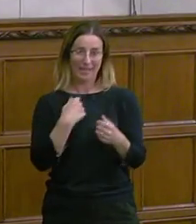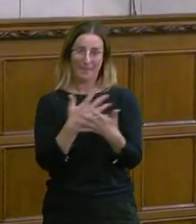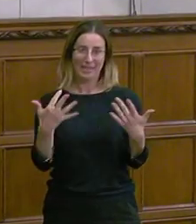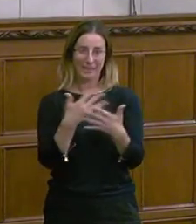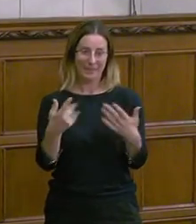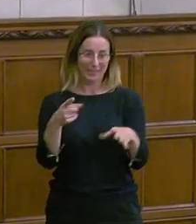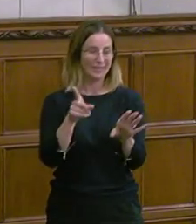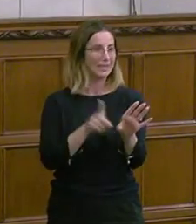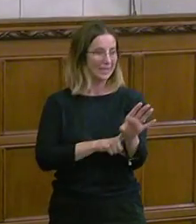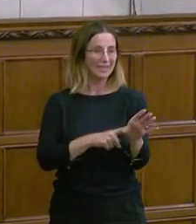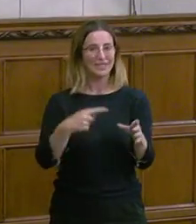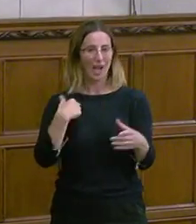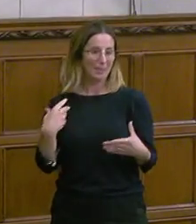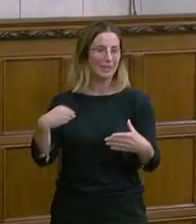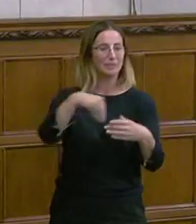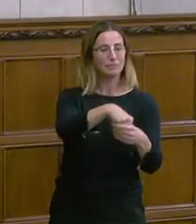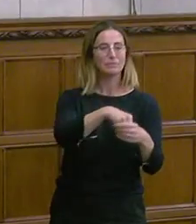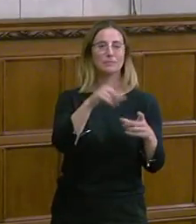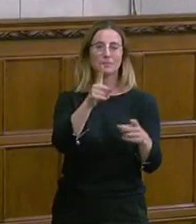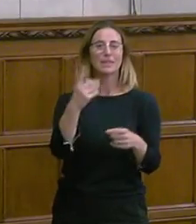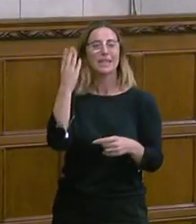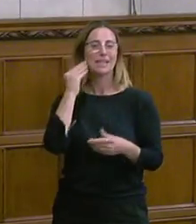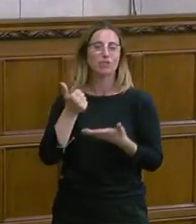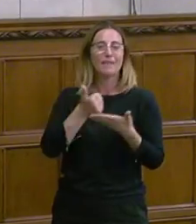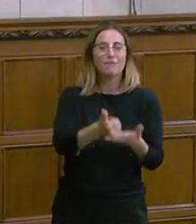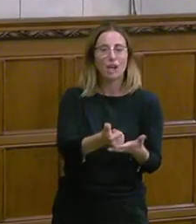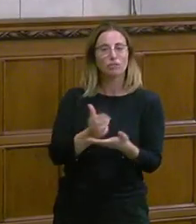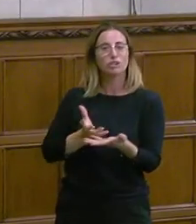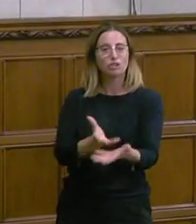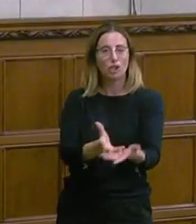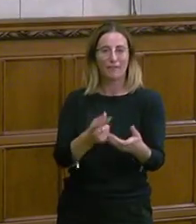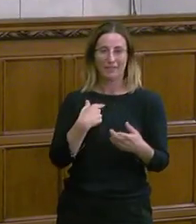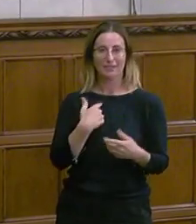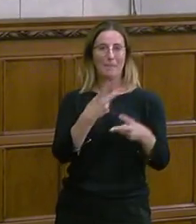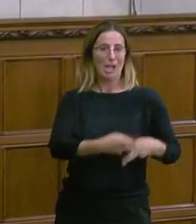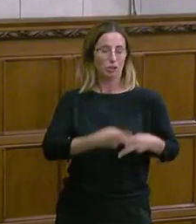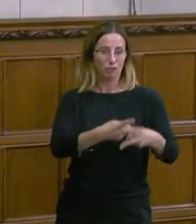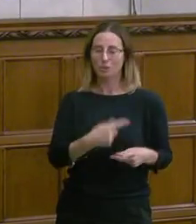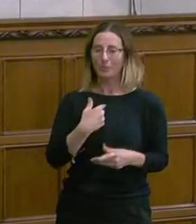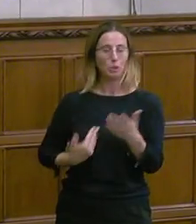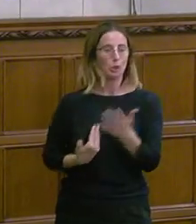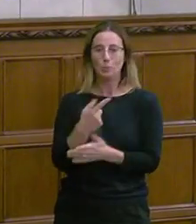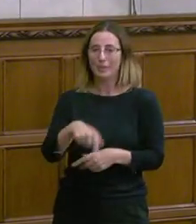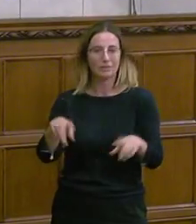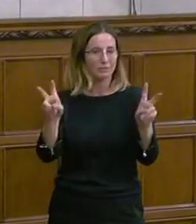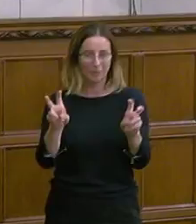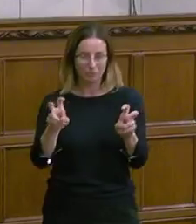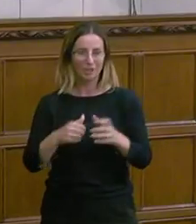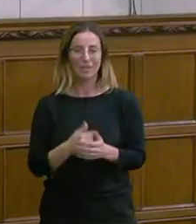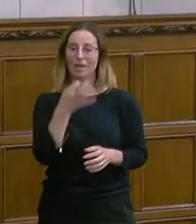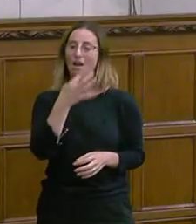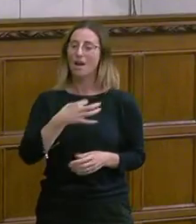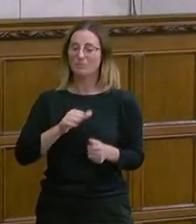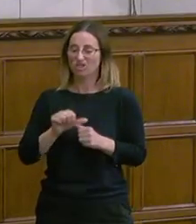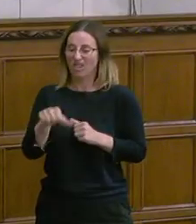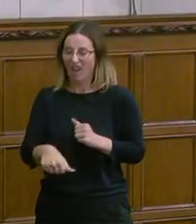the Hertfordshire Hearing Advisory Service patron, so it's not something I'm new to, and they asked me just after I became an MP, when I